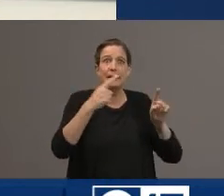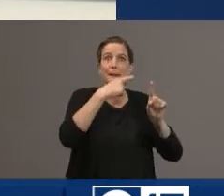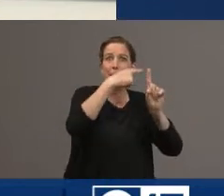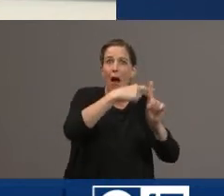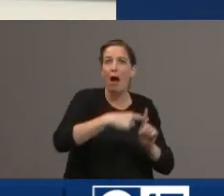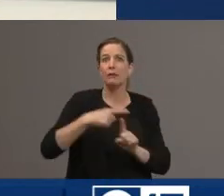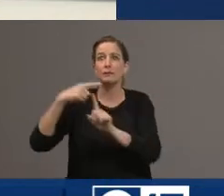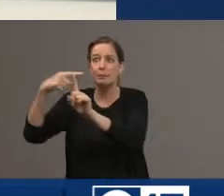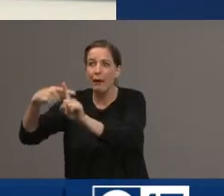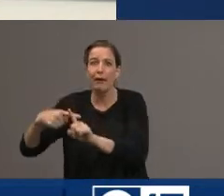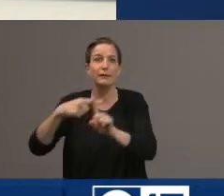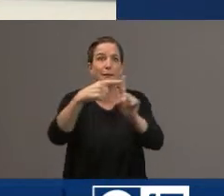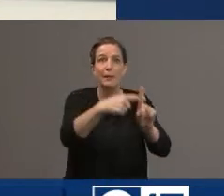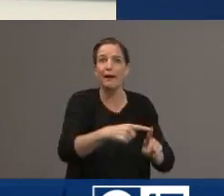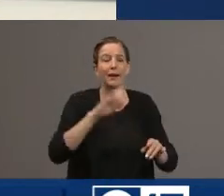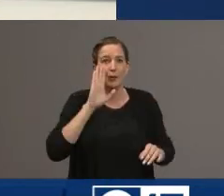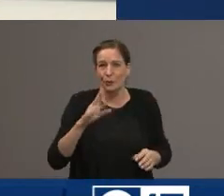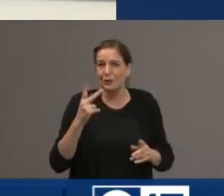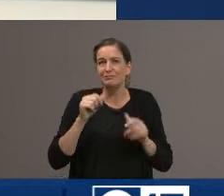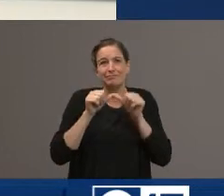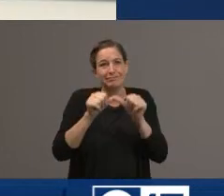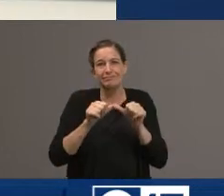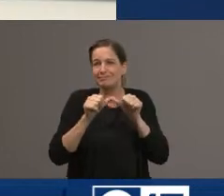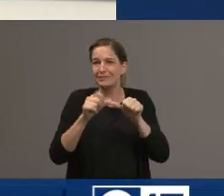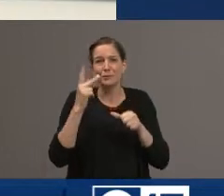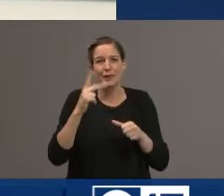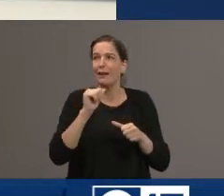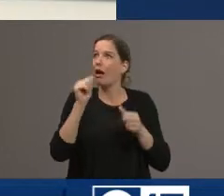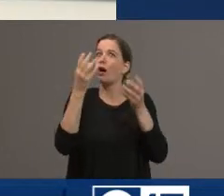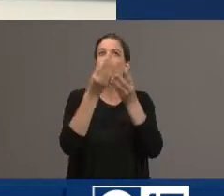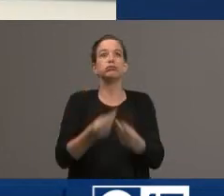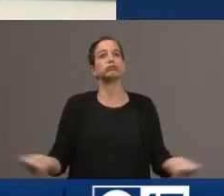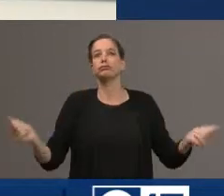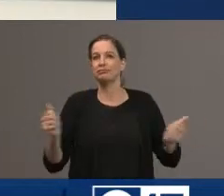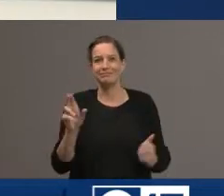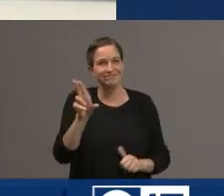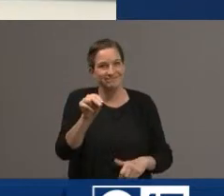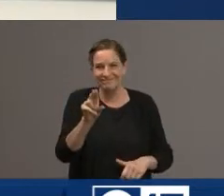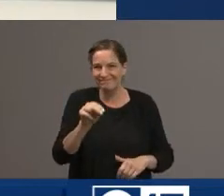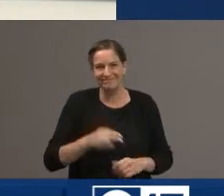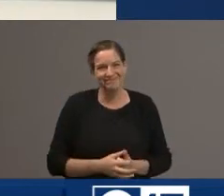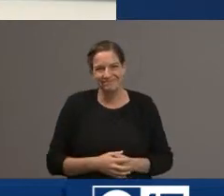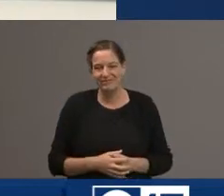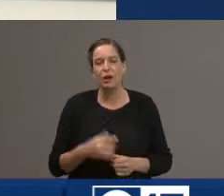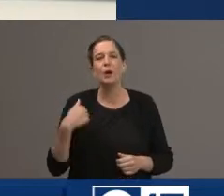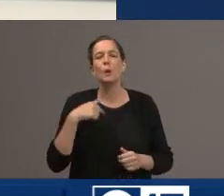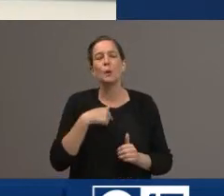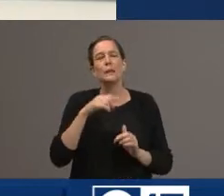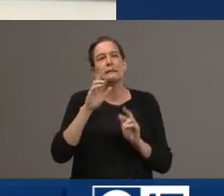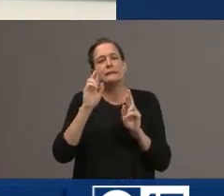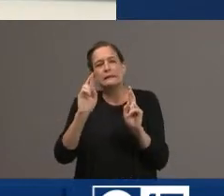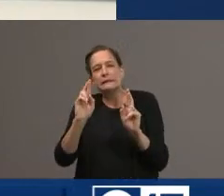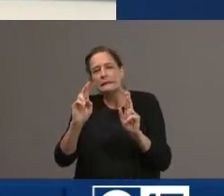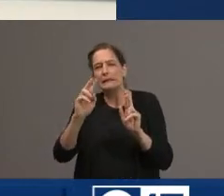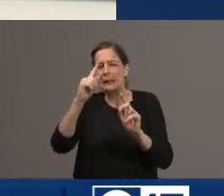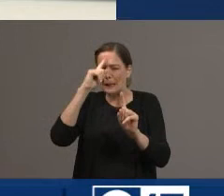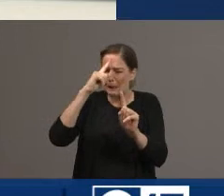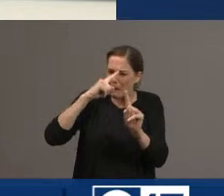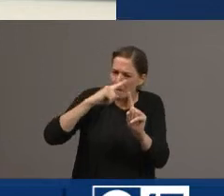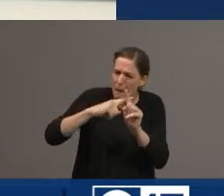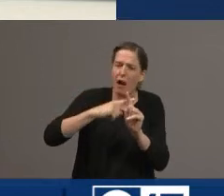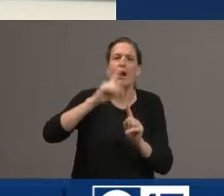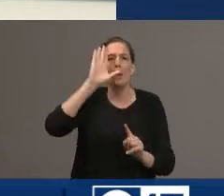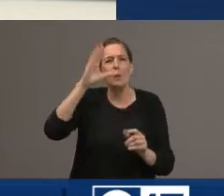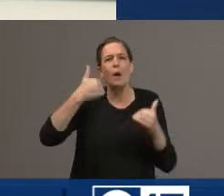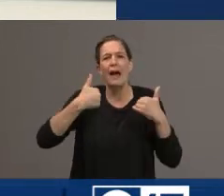It doesn't go away. What we can be hopeful and optimistic for is a vaccine, a cure, or